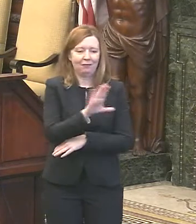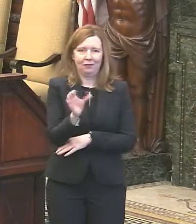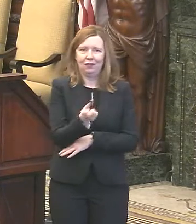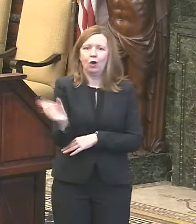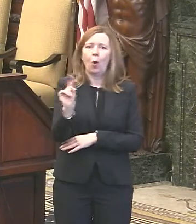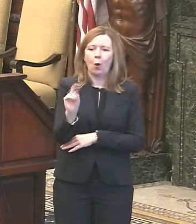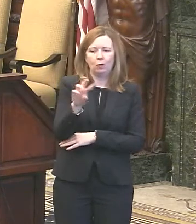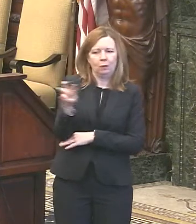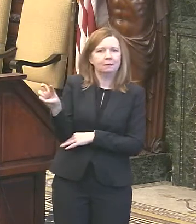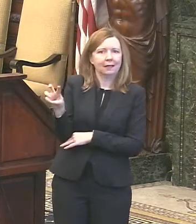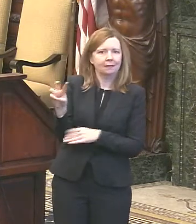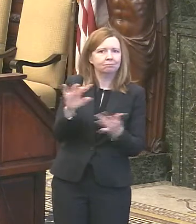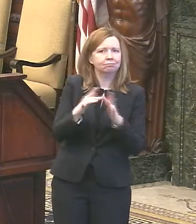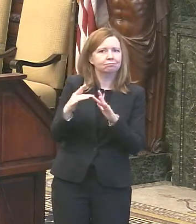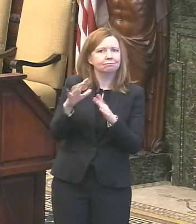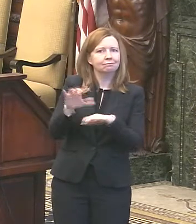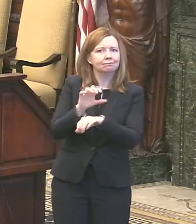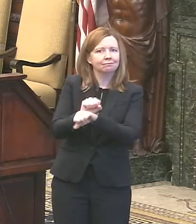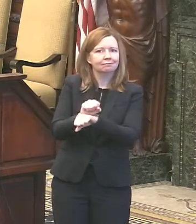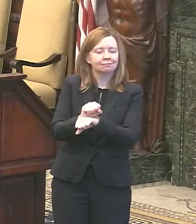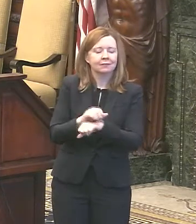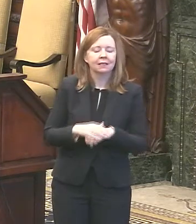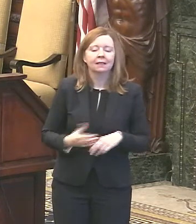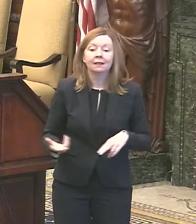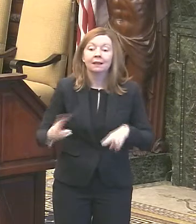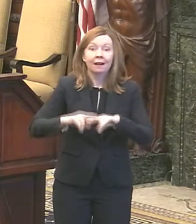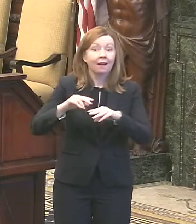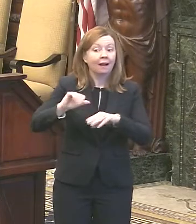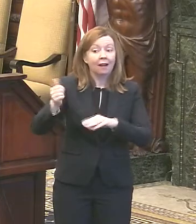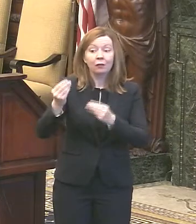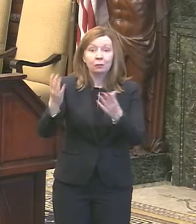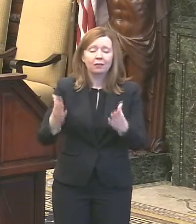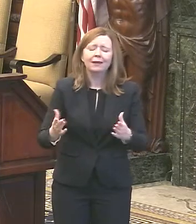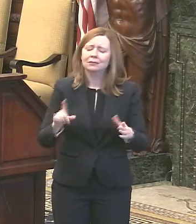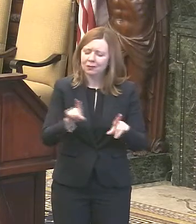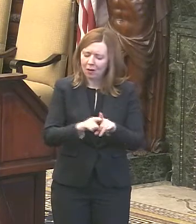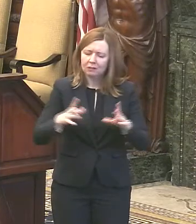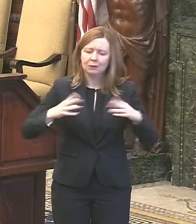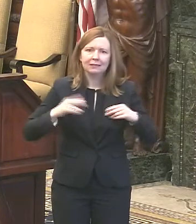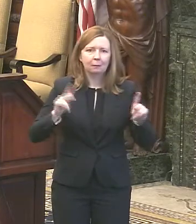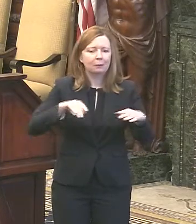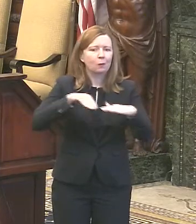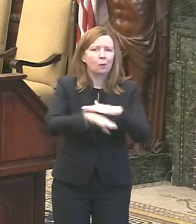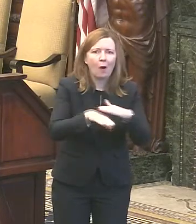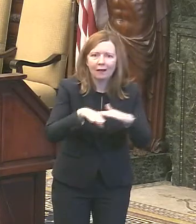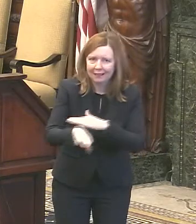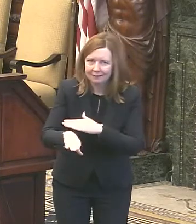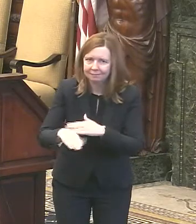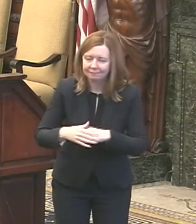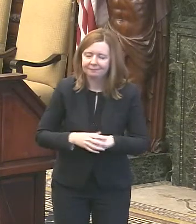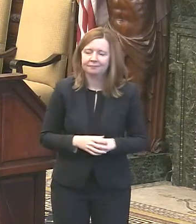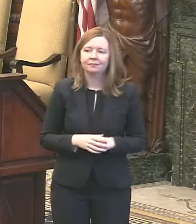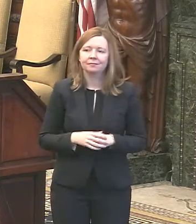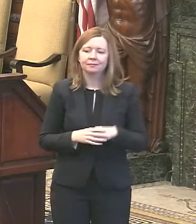online signups. And increasingly, these other providers are also accepting walk-ins, even if they don't all advertise that.